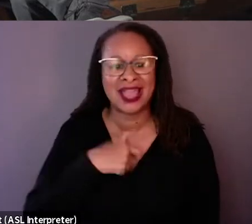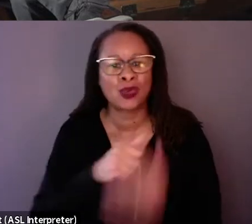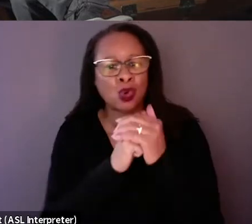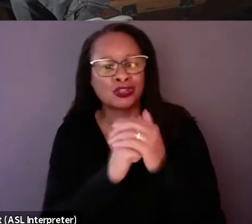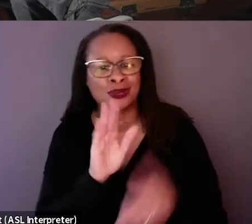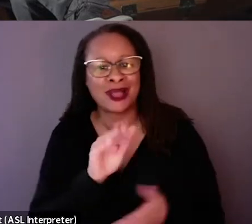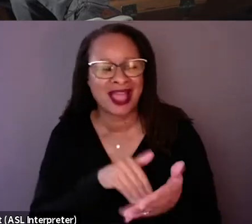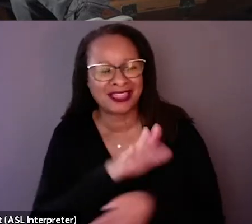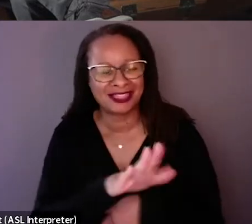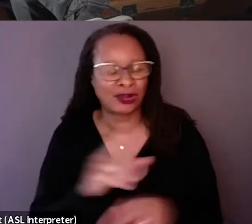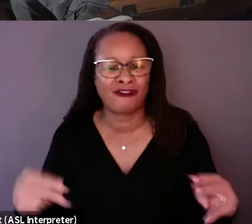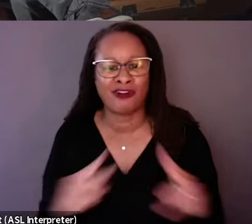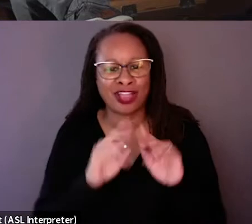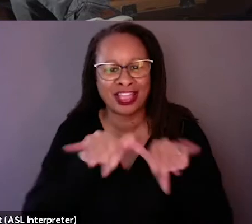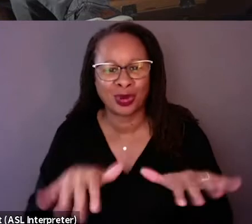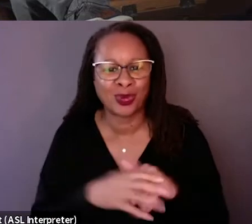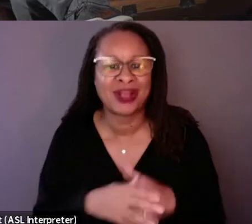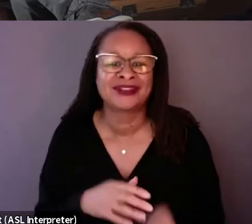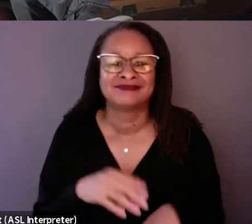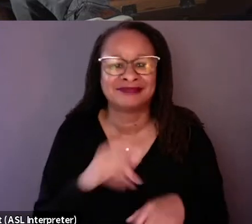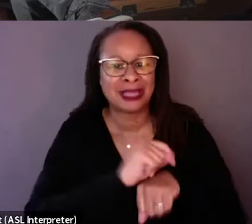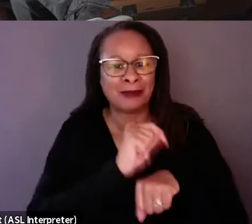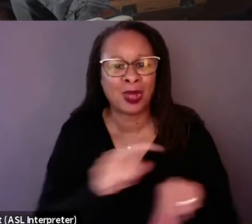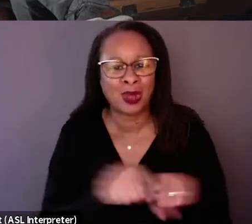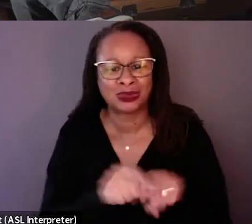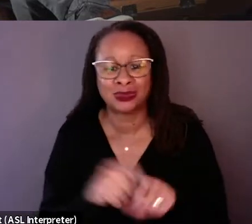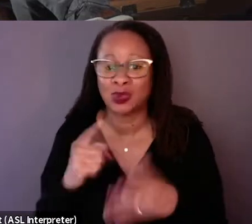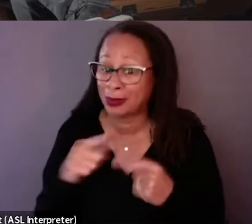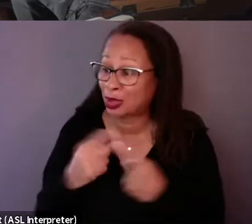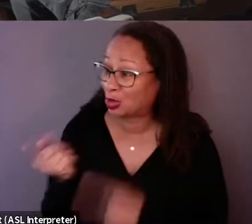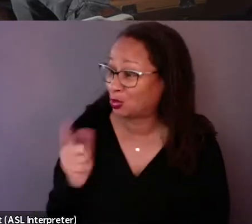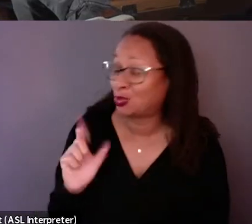would probably consider myself in that camp as well. How about you?